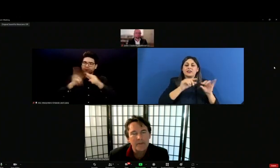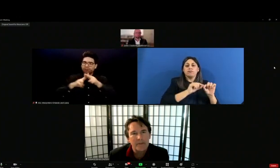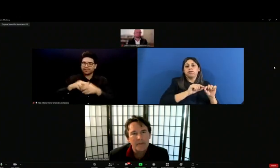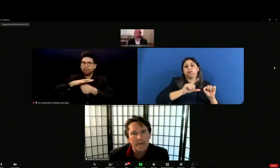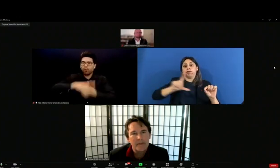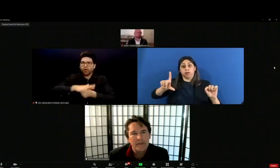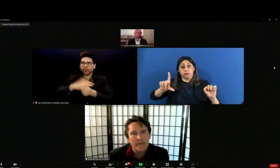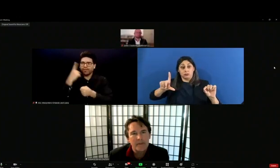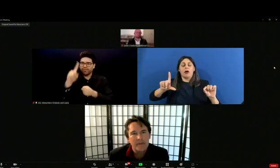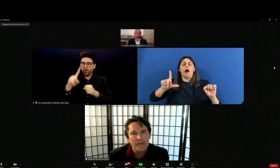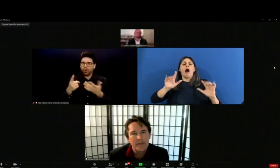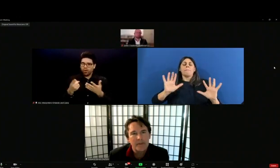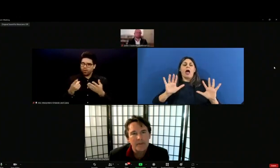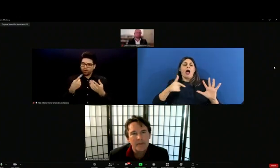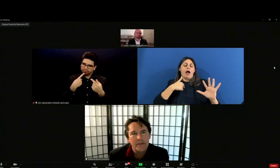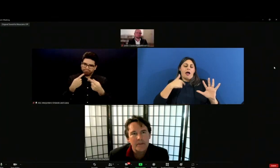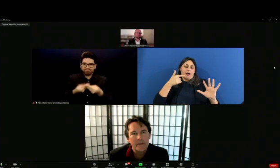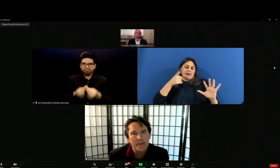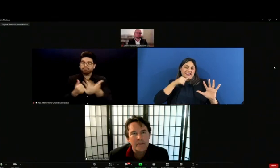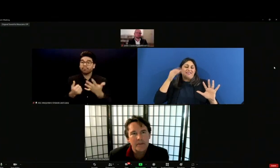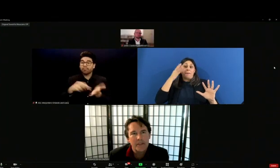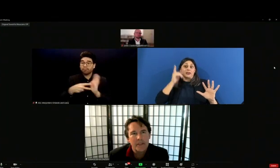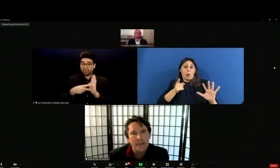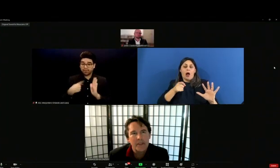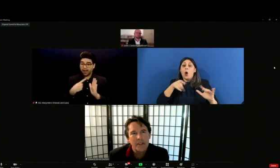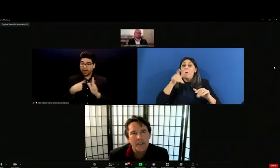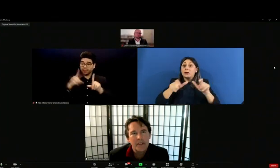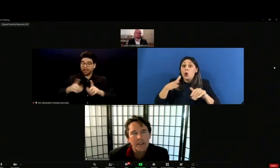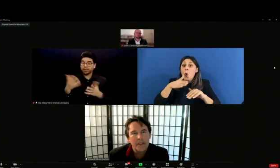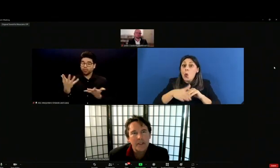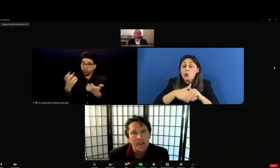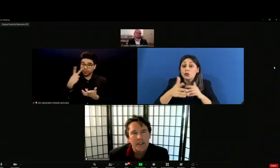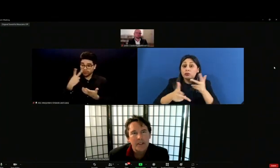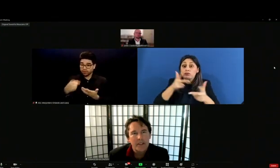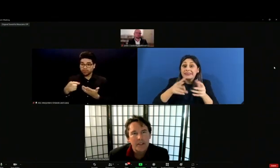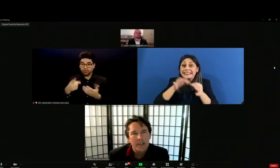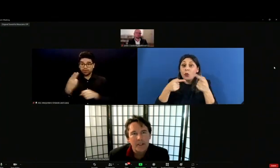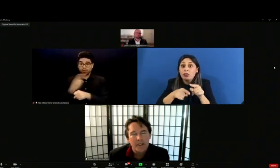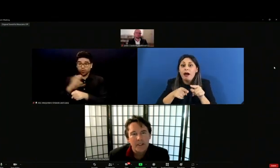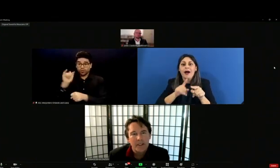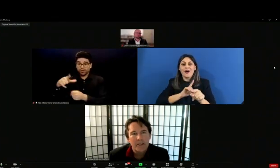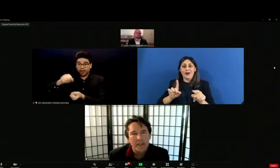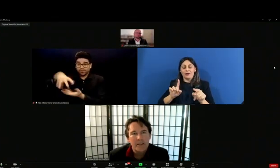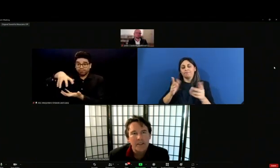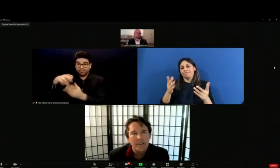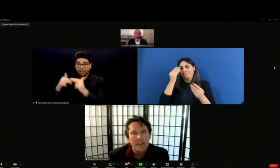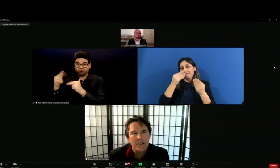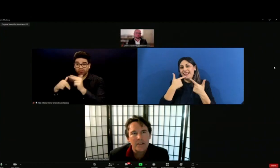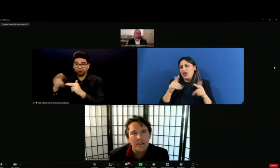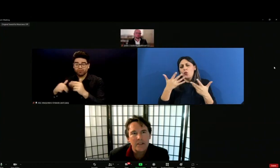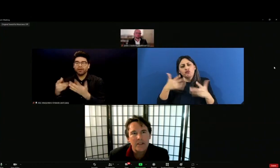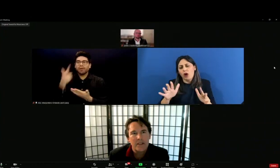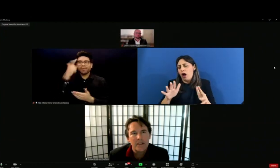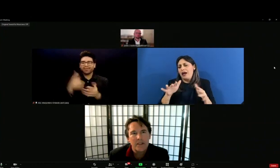posing hypotheses whether these simultaneous constructions are used or not used, assuming that a language constitutes a